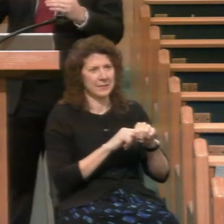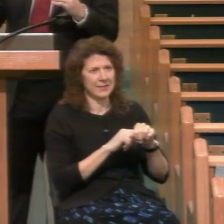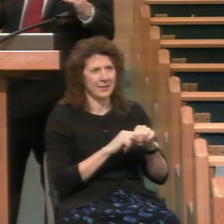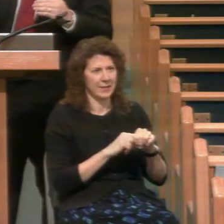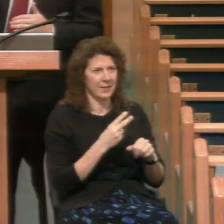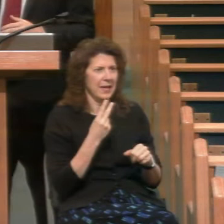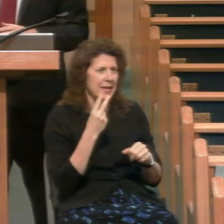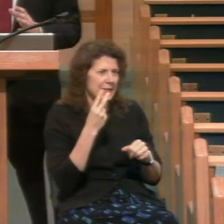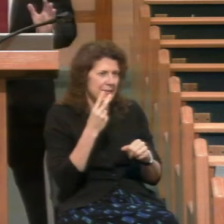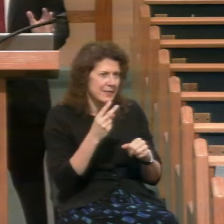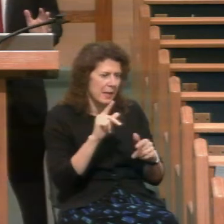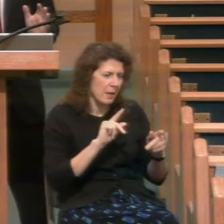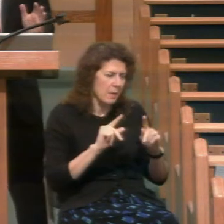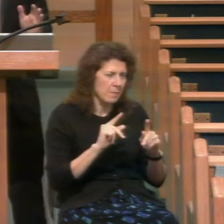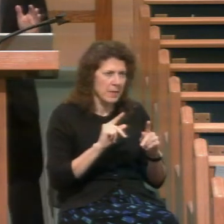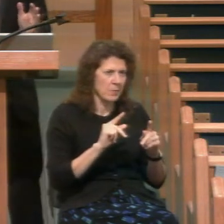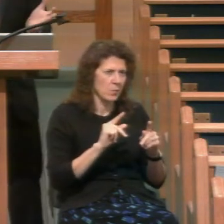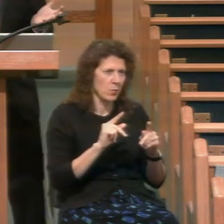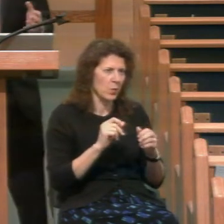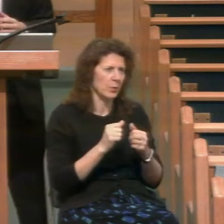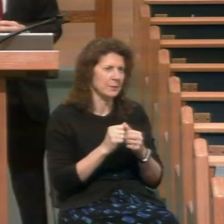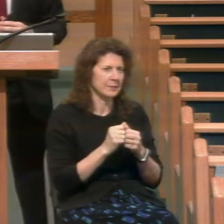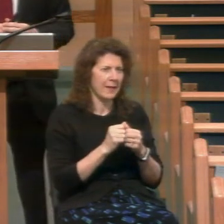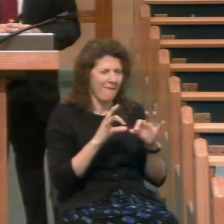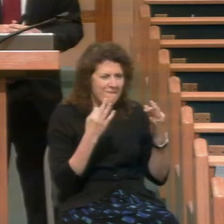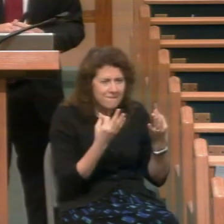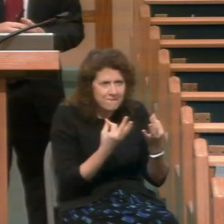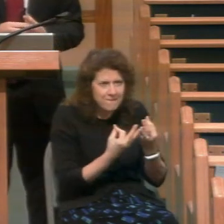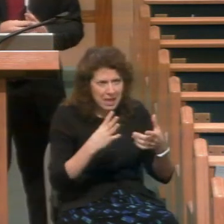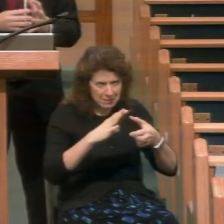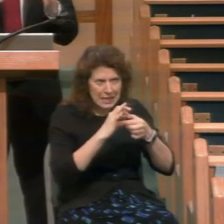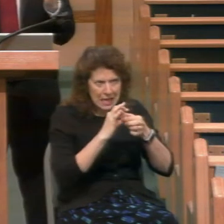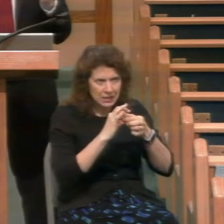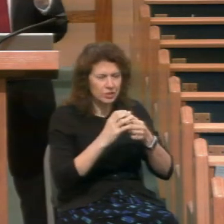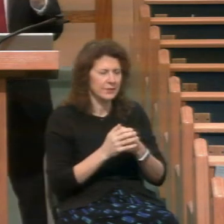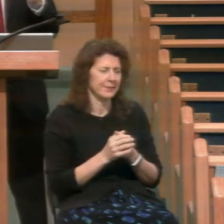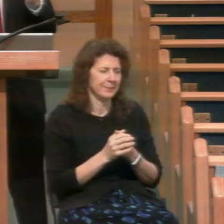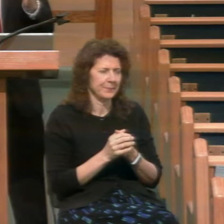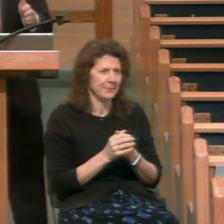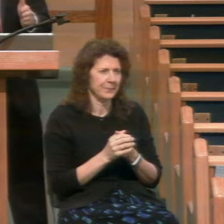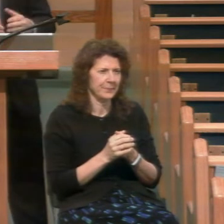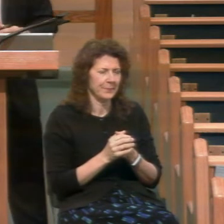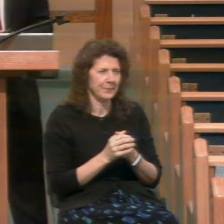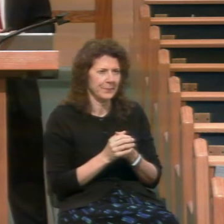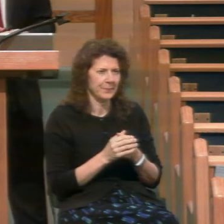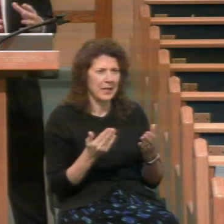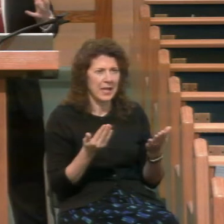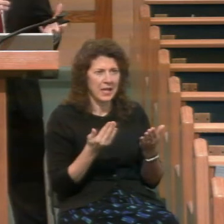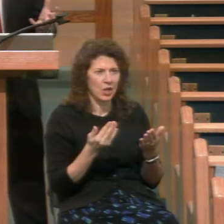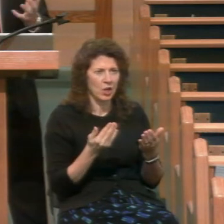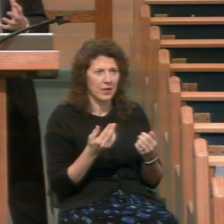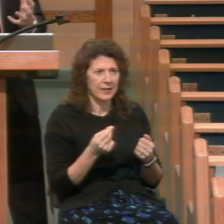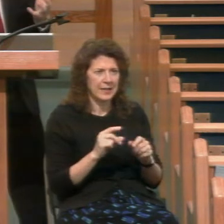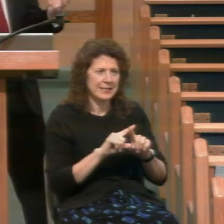people are related to where. Anyway, it's pretty interesting if you like that kind of stuff. So, but here we see the difference